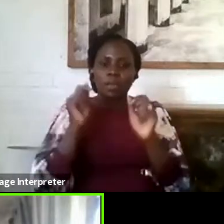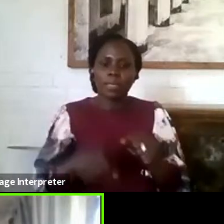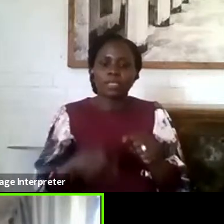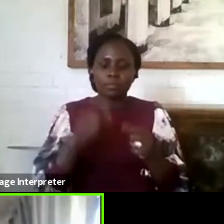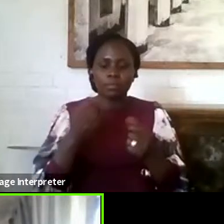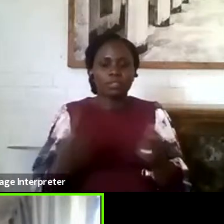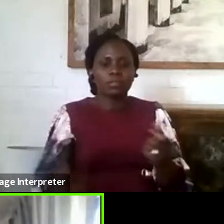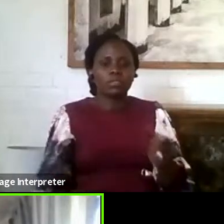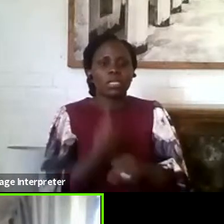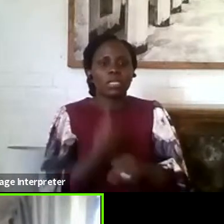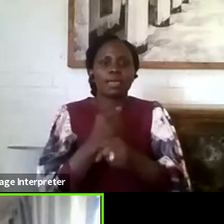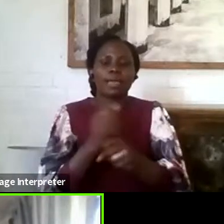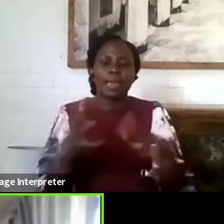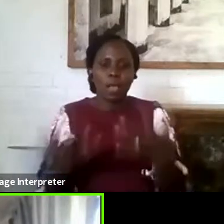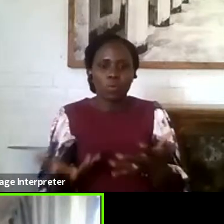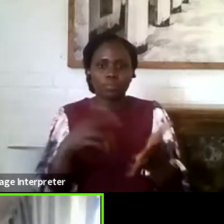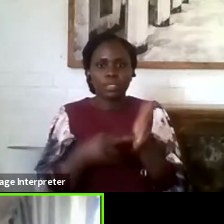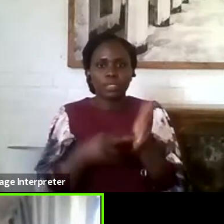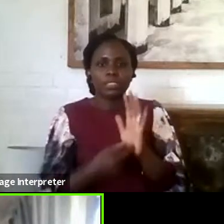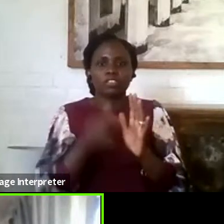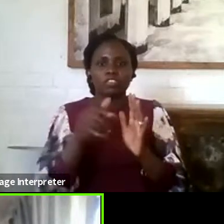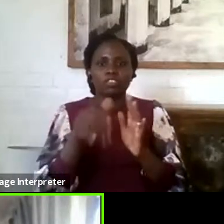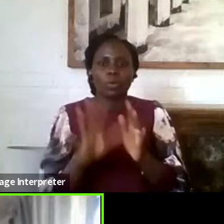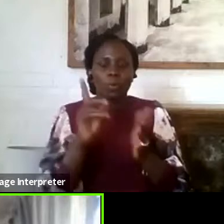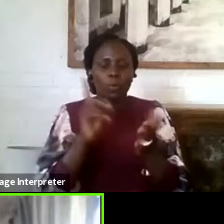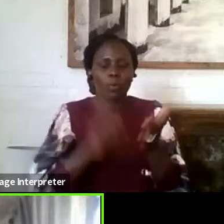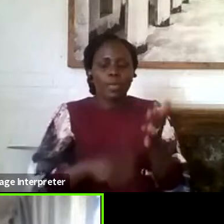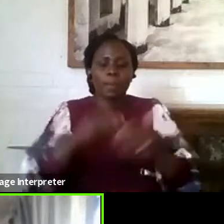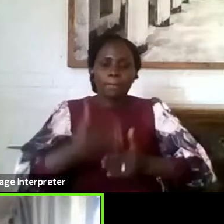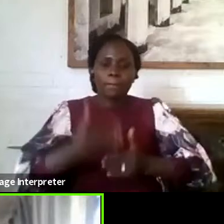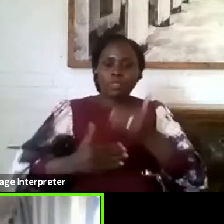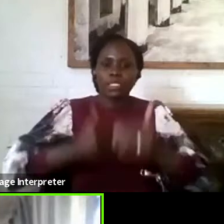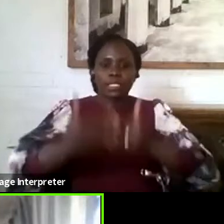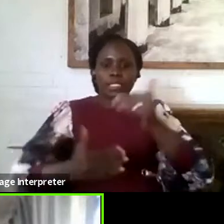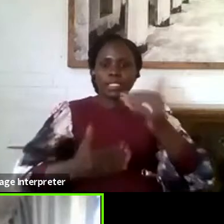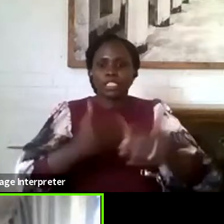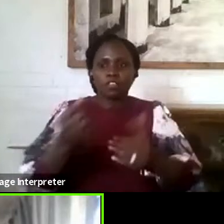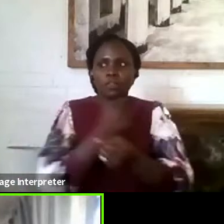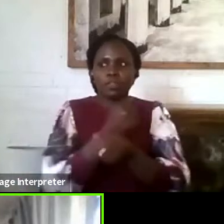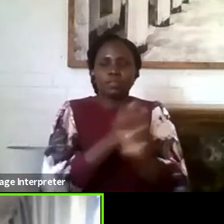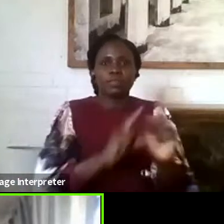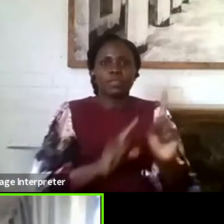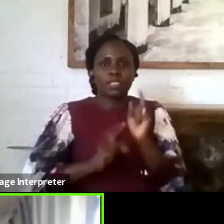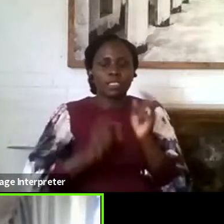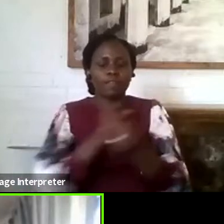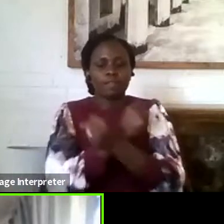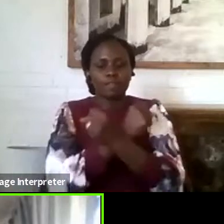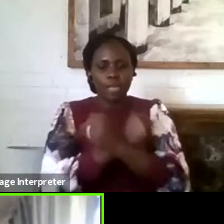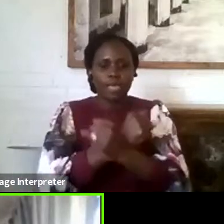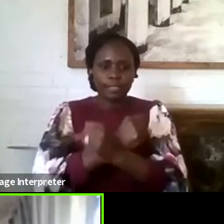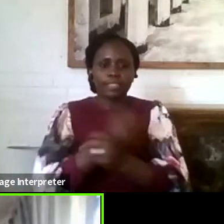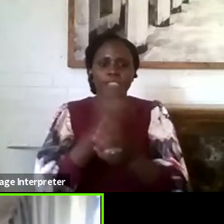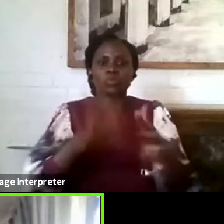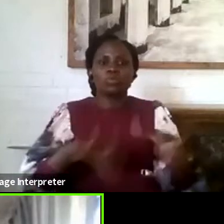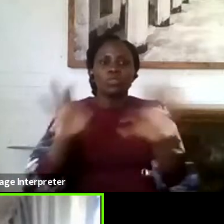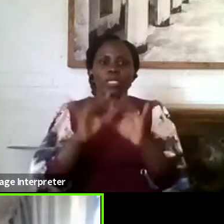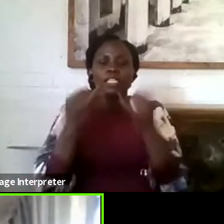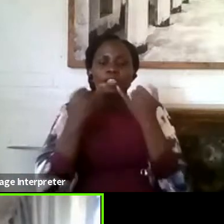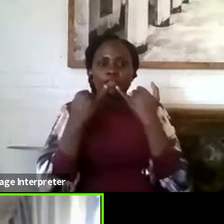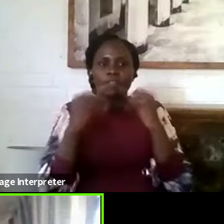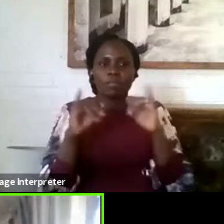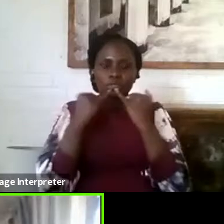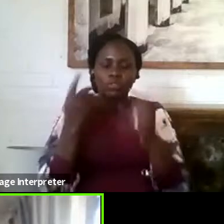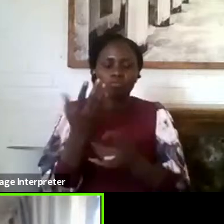what is data protection? It's the process of safeguarding important information from corruption, compromise, or